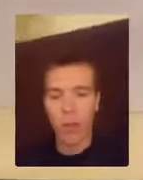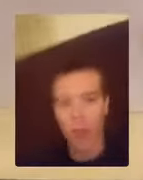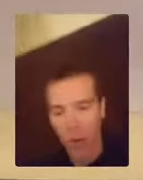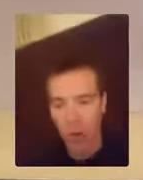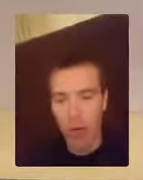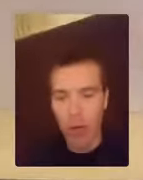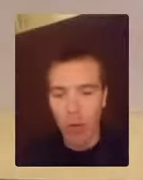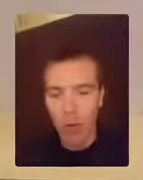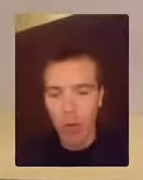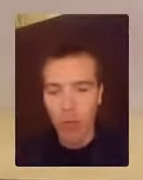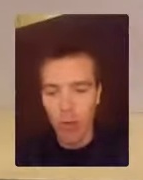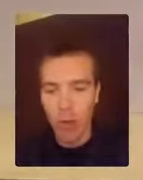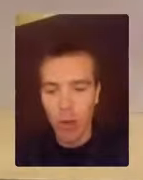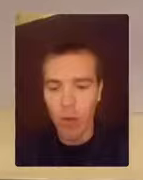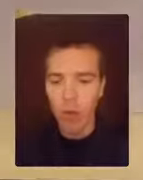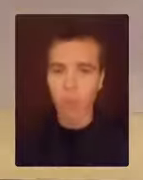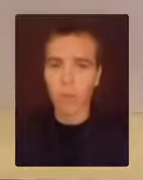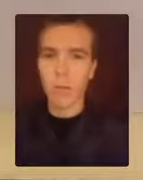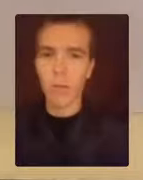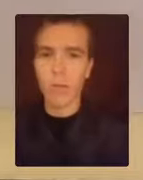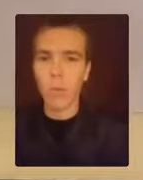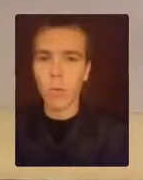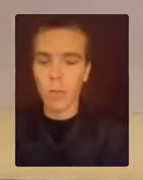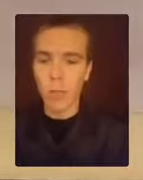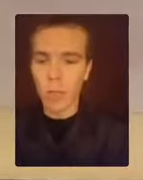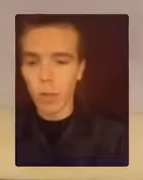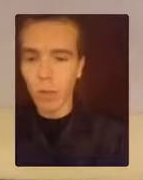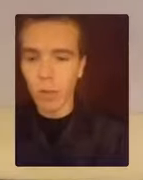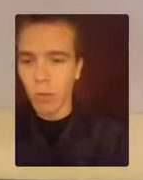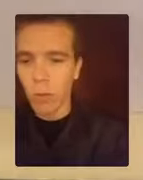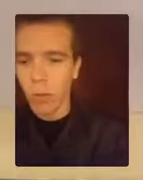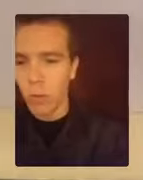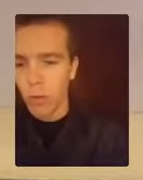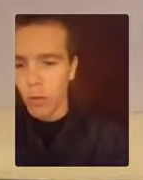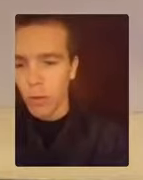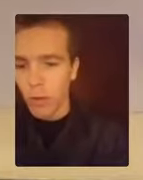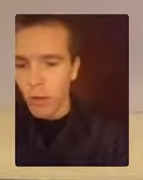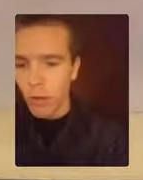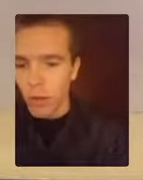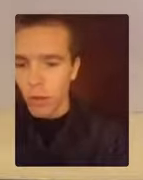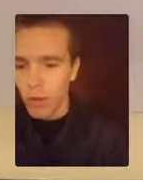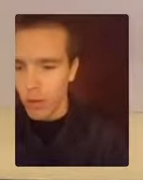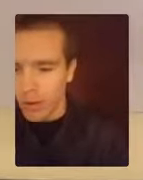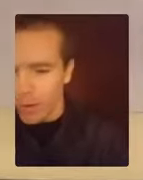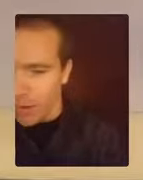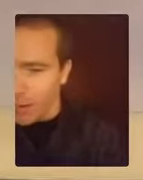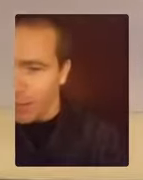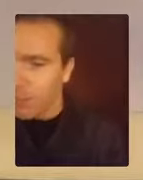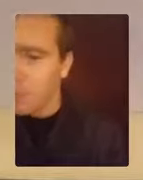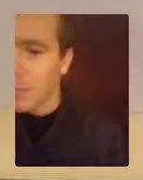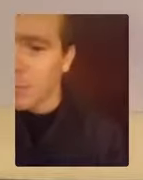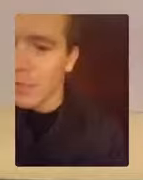be creative here for a second because I'm cool like that and that's what I do.